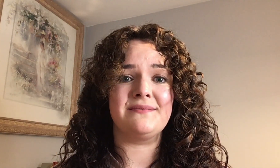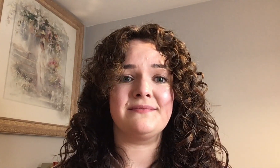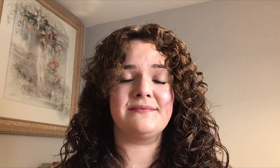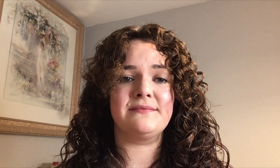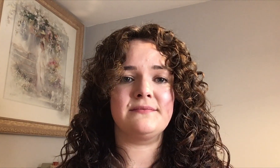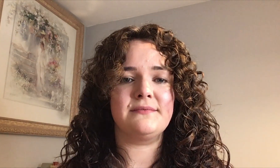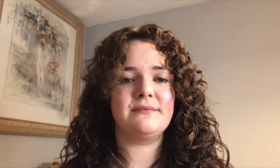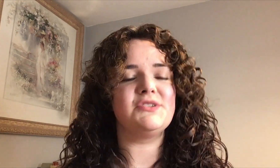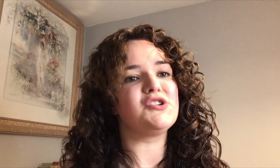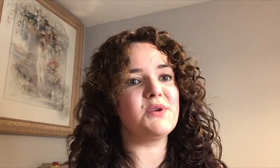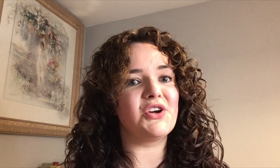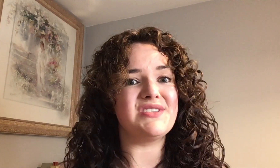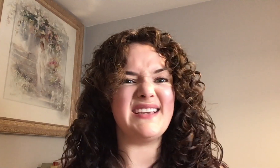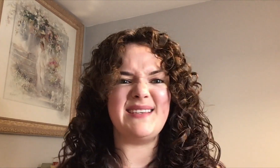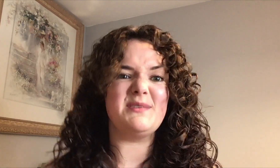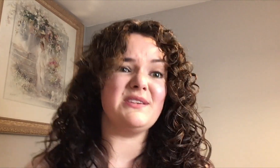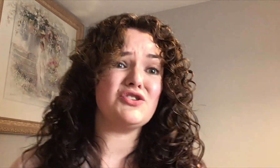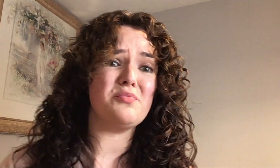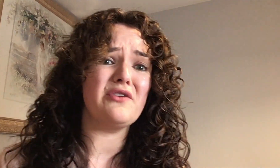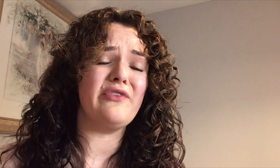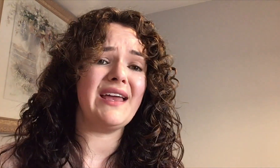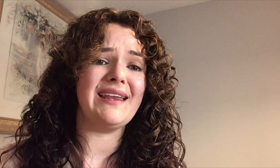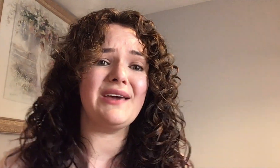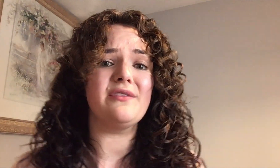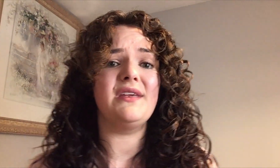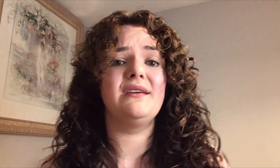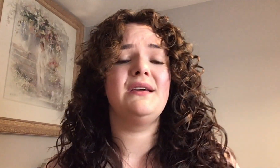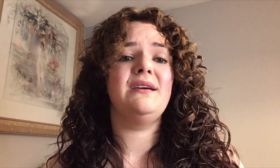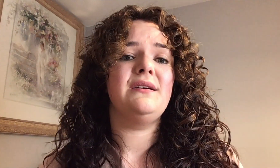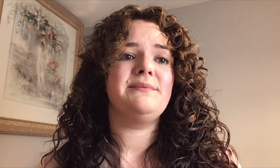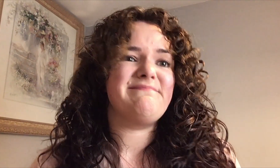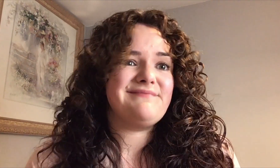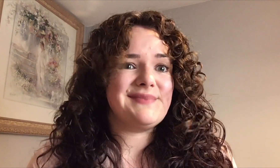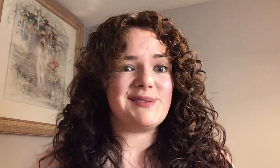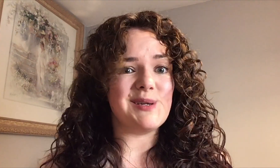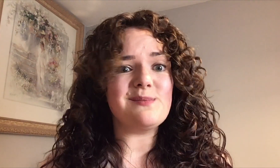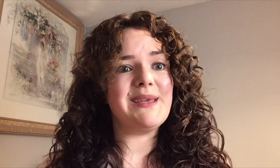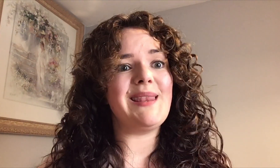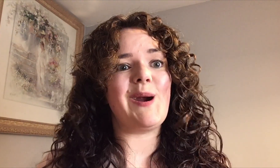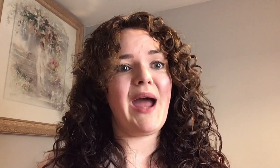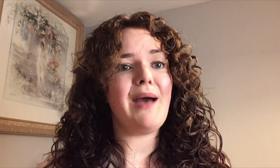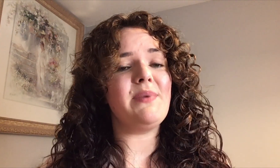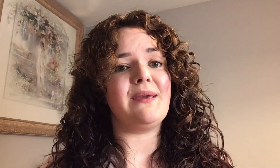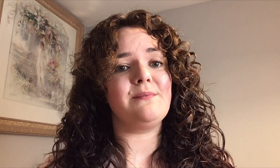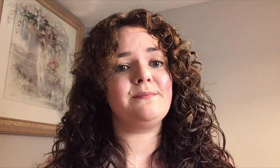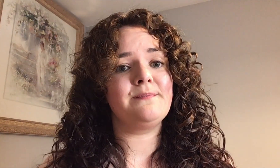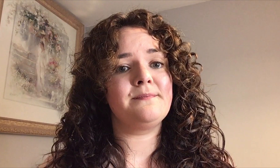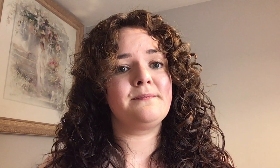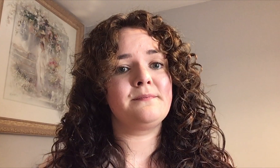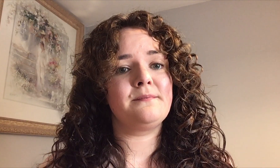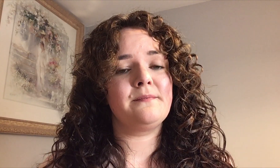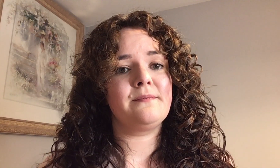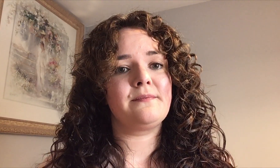is. Just because they seem to be super fit and healthy, doesn't mean they are happy.